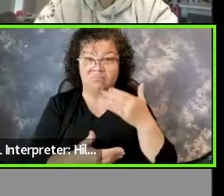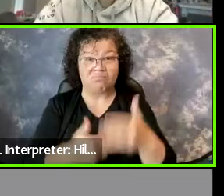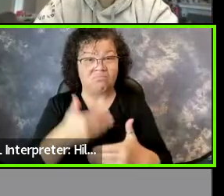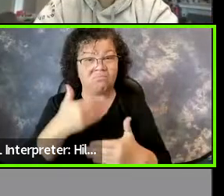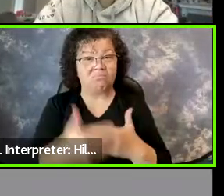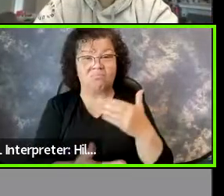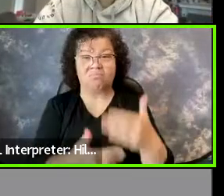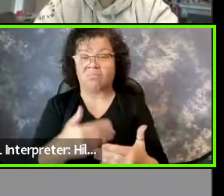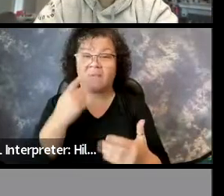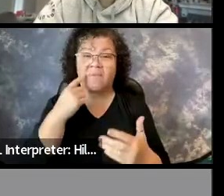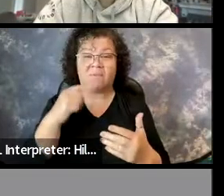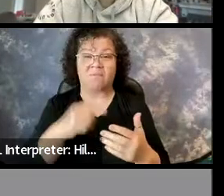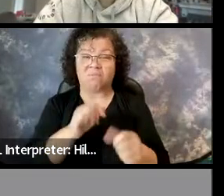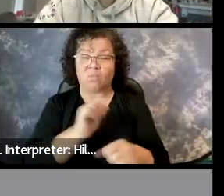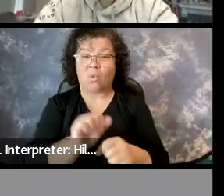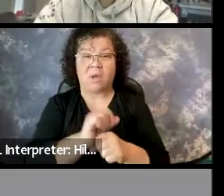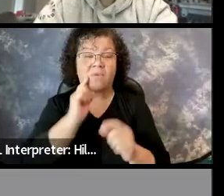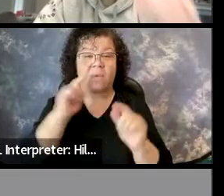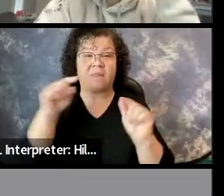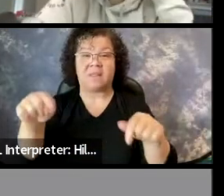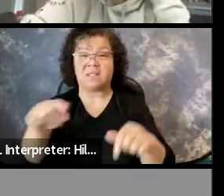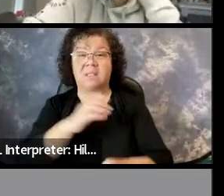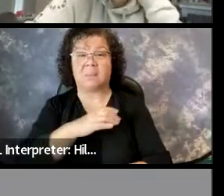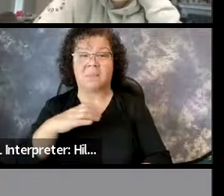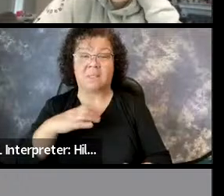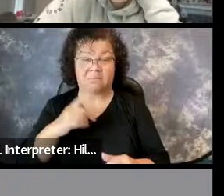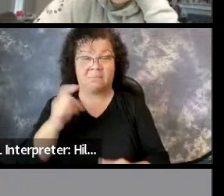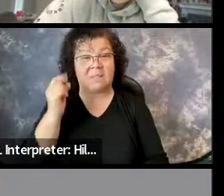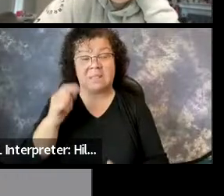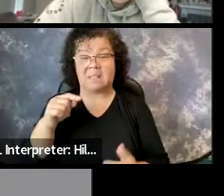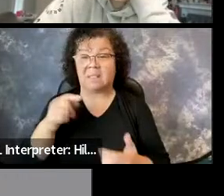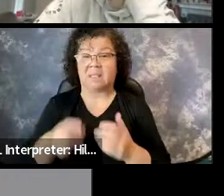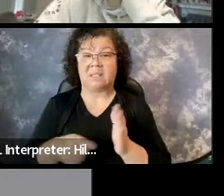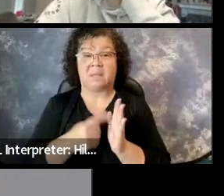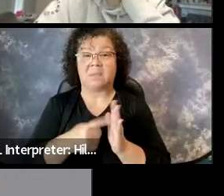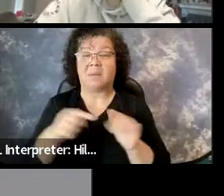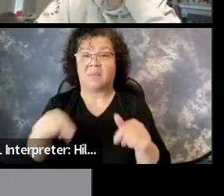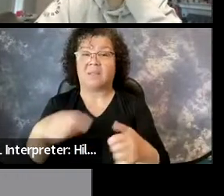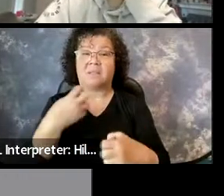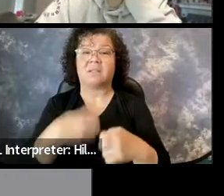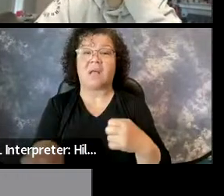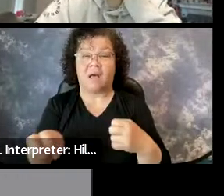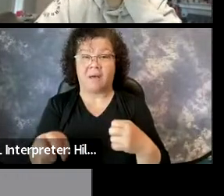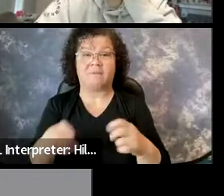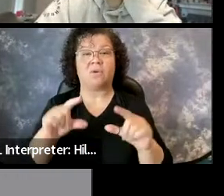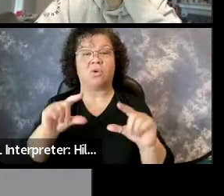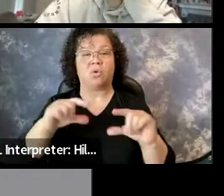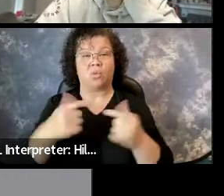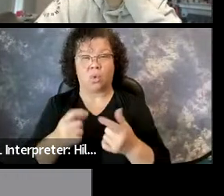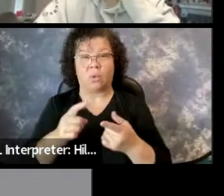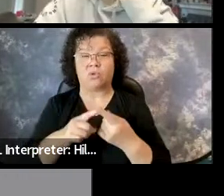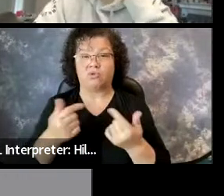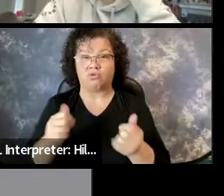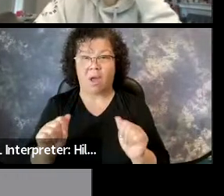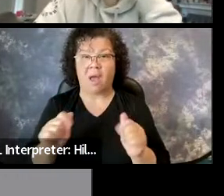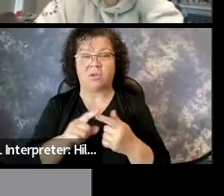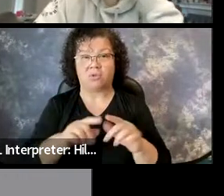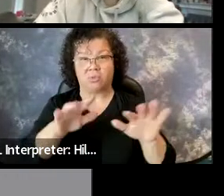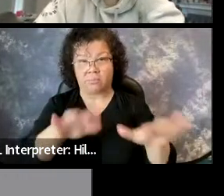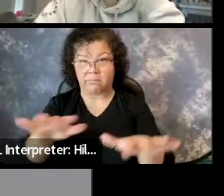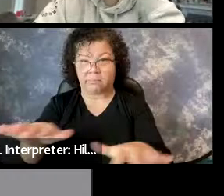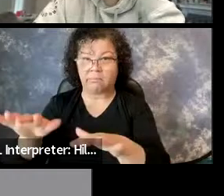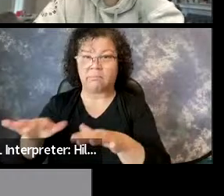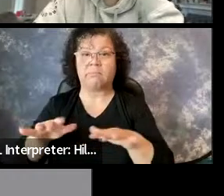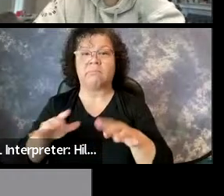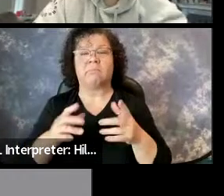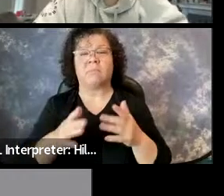committee. And this is sometimes a tough group to wrangle and get everything going,